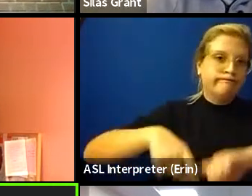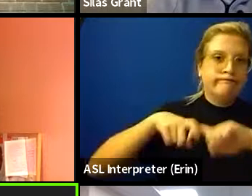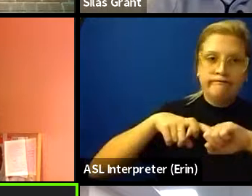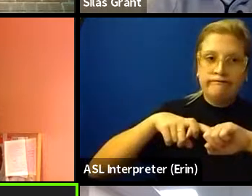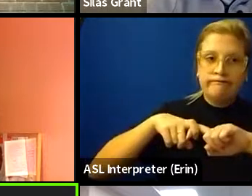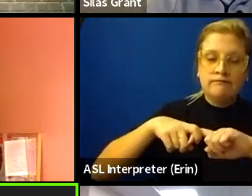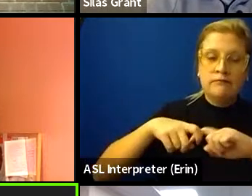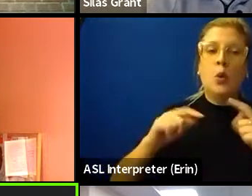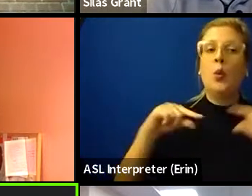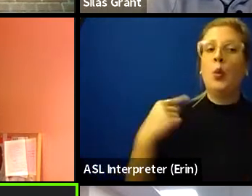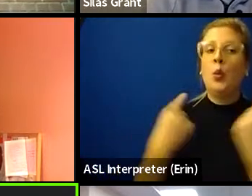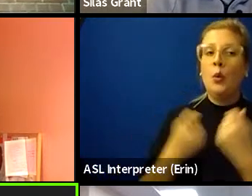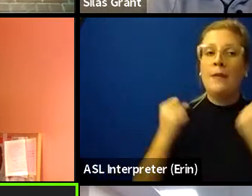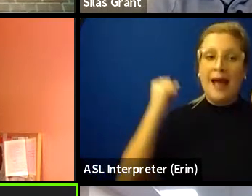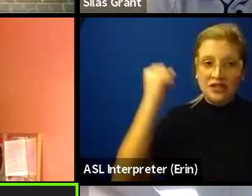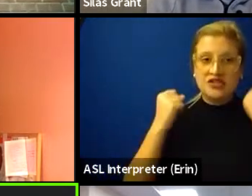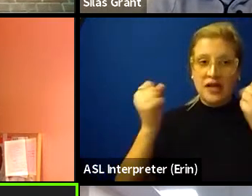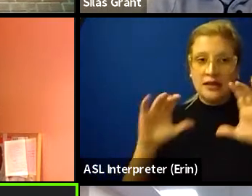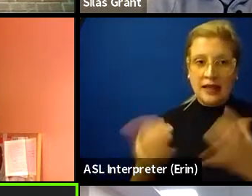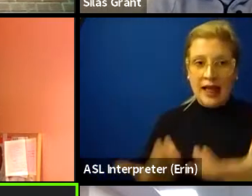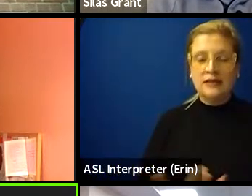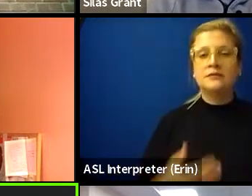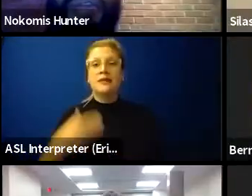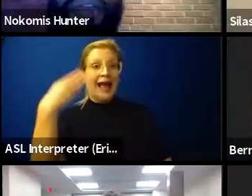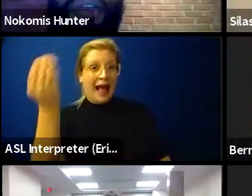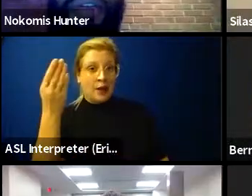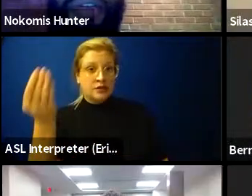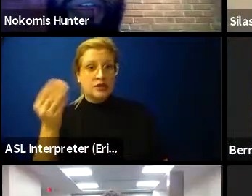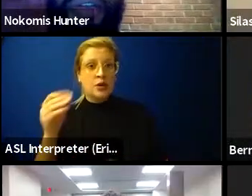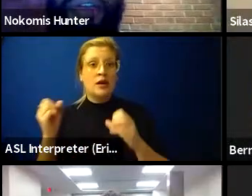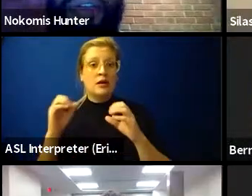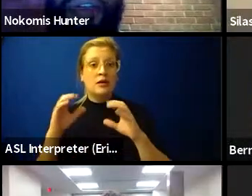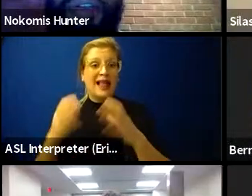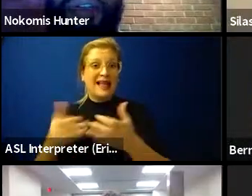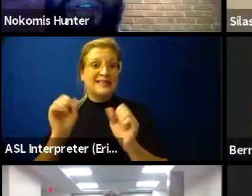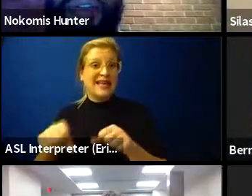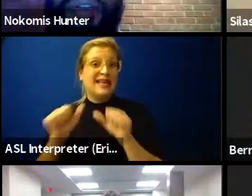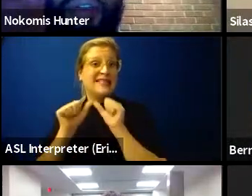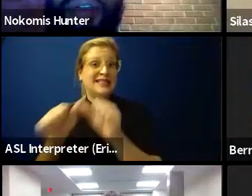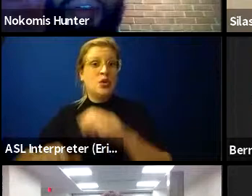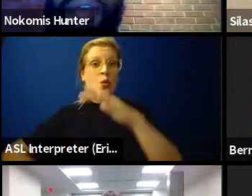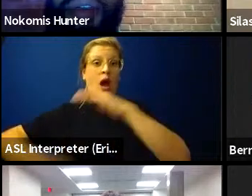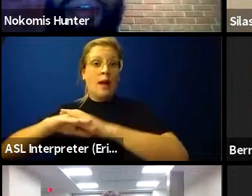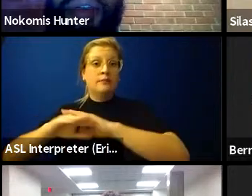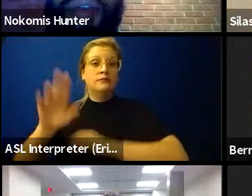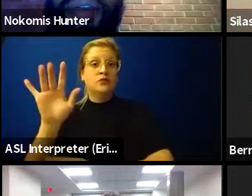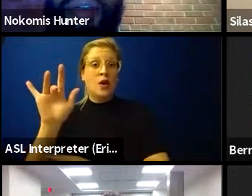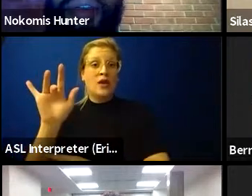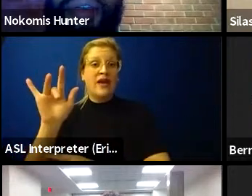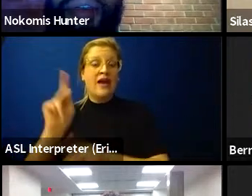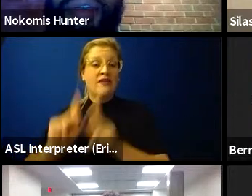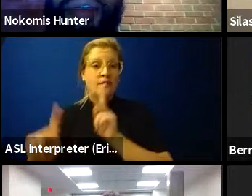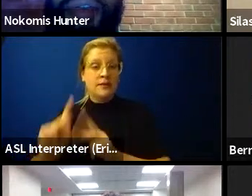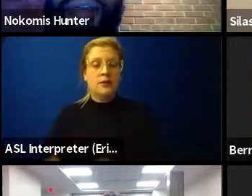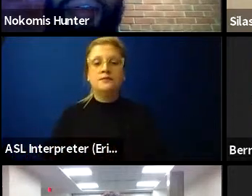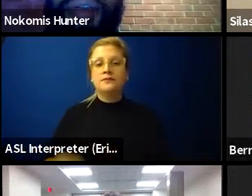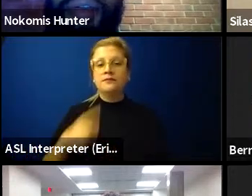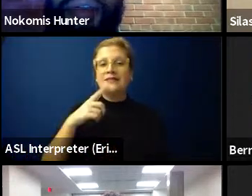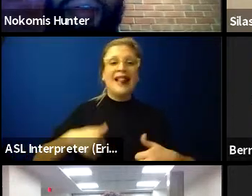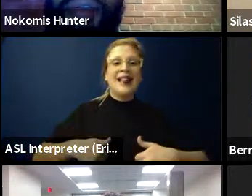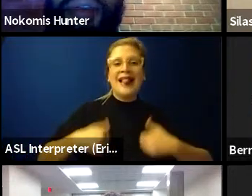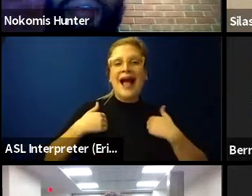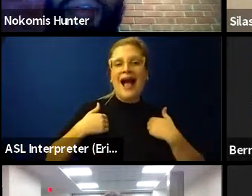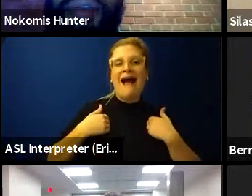group exercise class. Outdoor group exercise class can continue up to 25 people. Live entertainment pilot